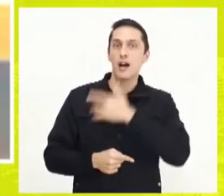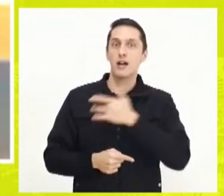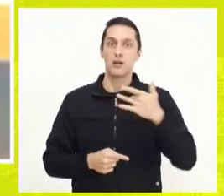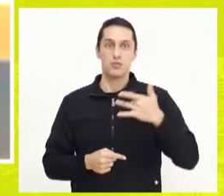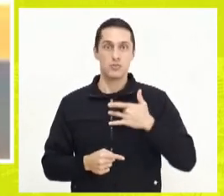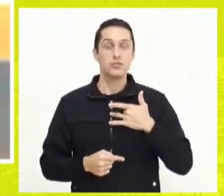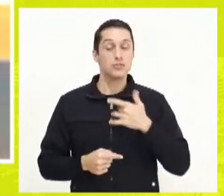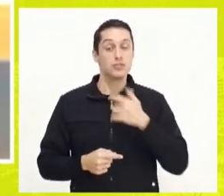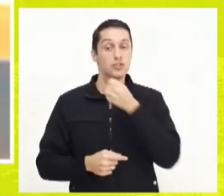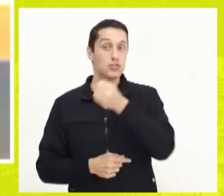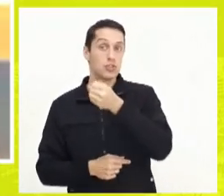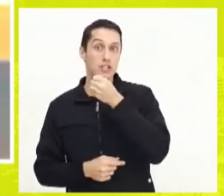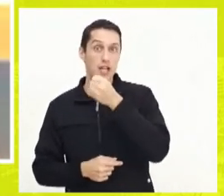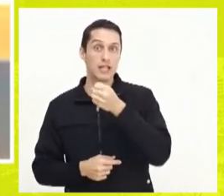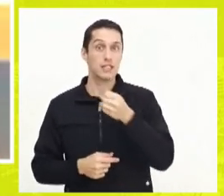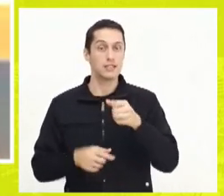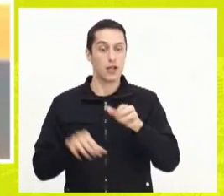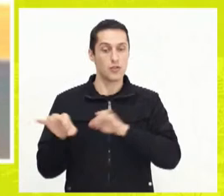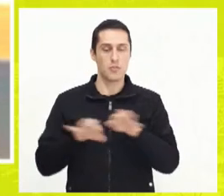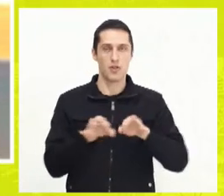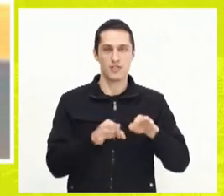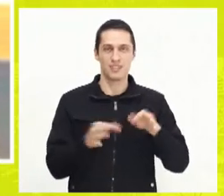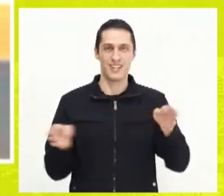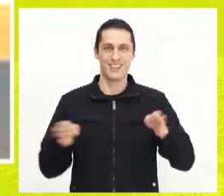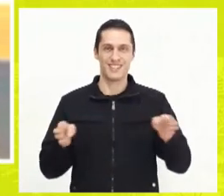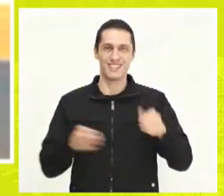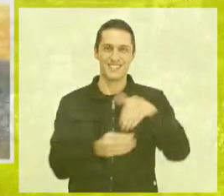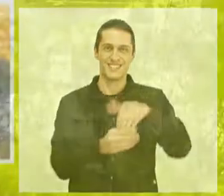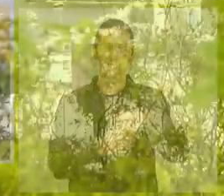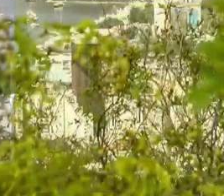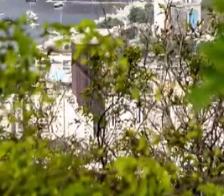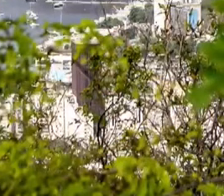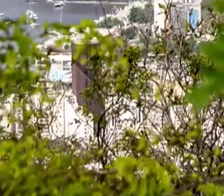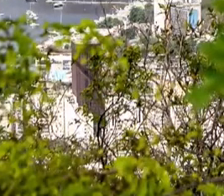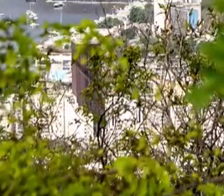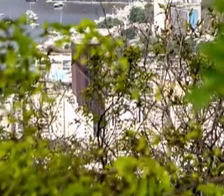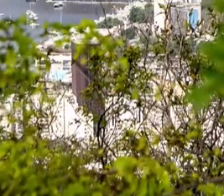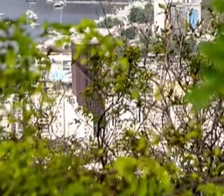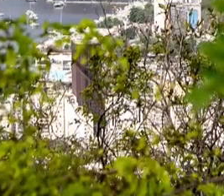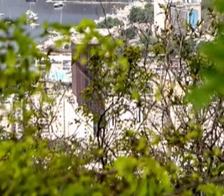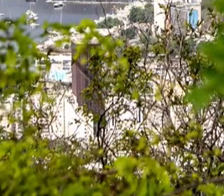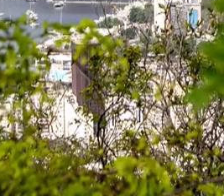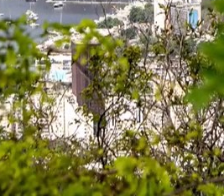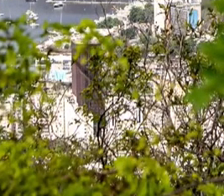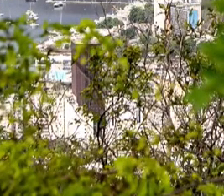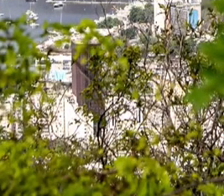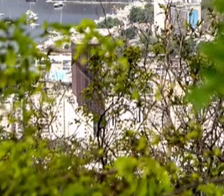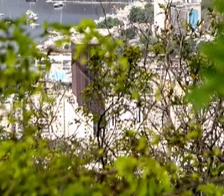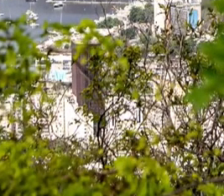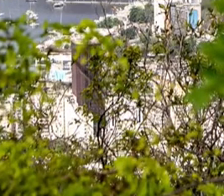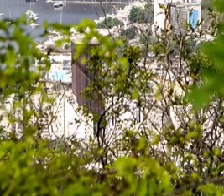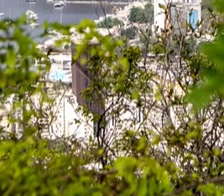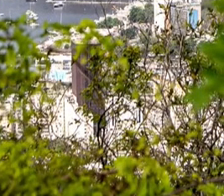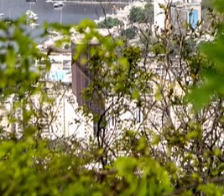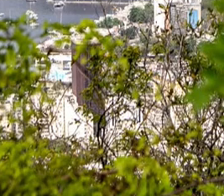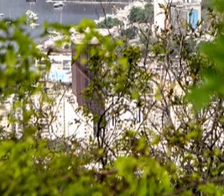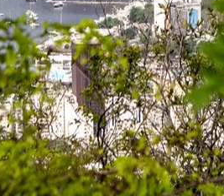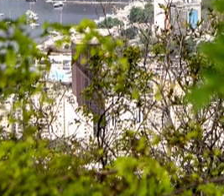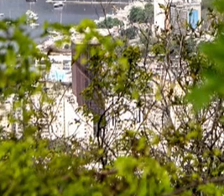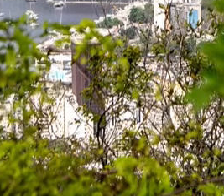about mental health for journalists thank you guys i'll see you after the break